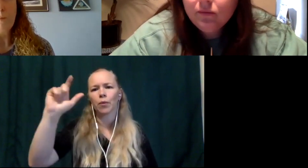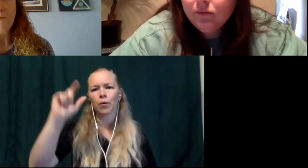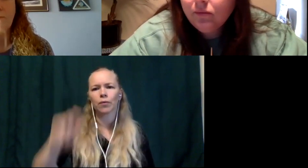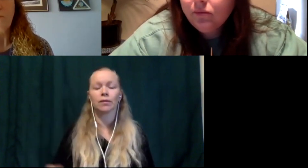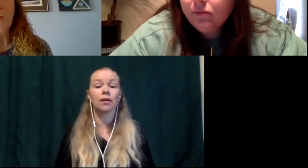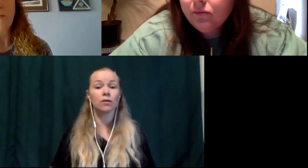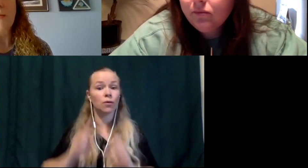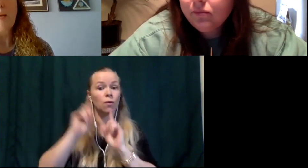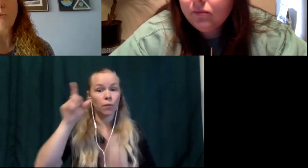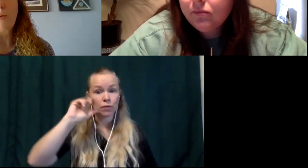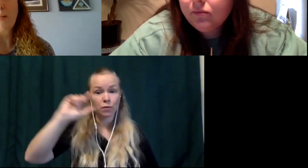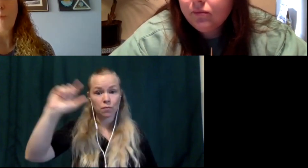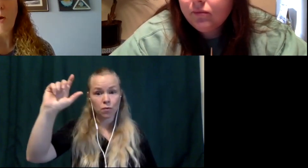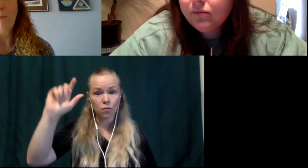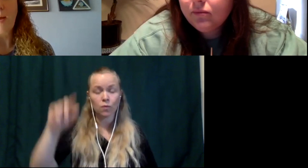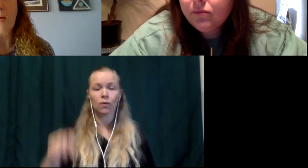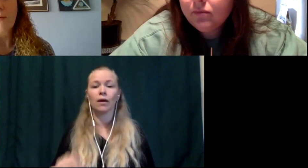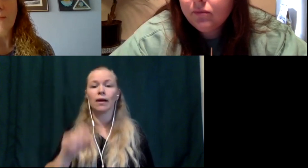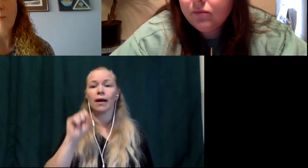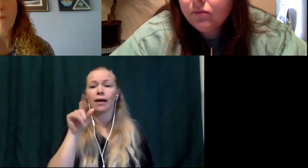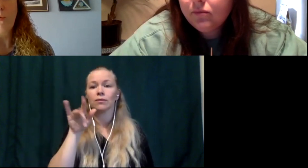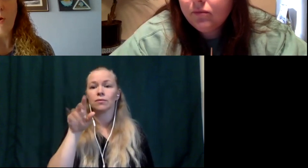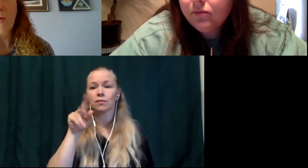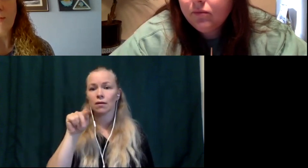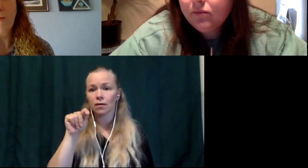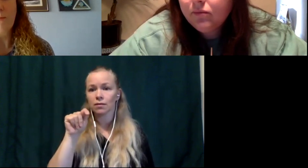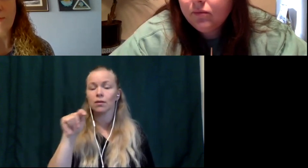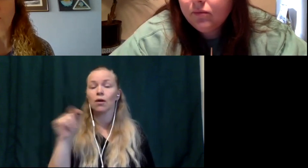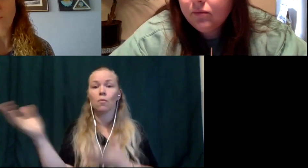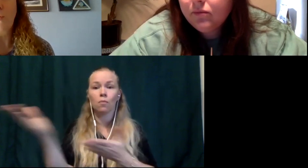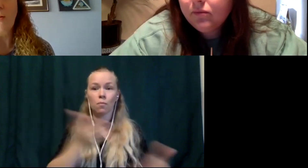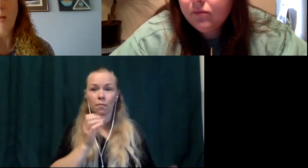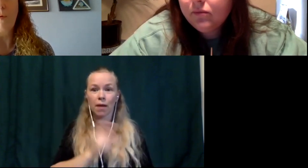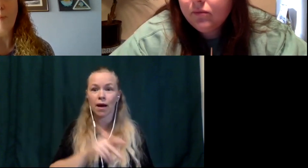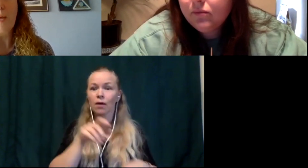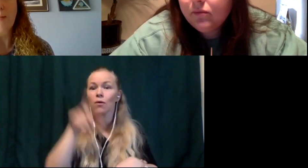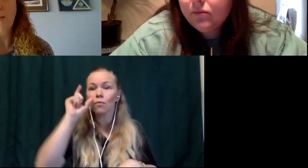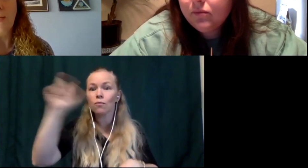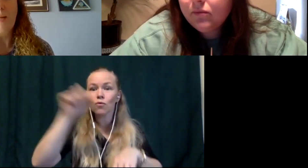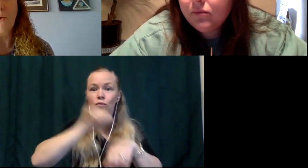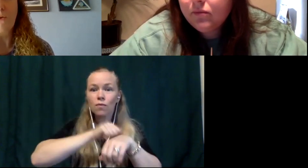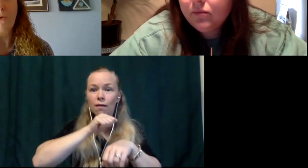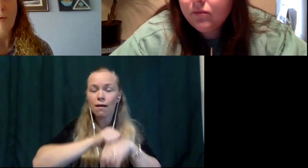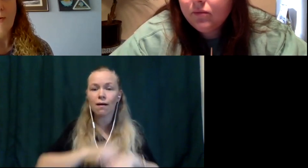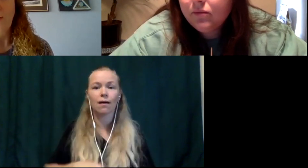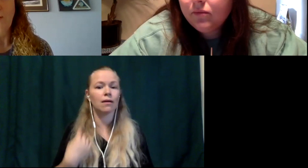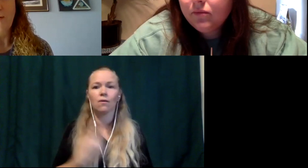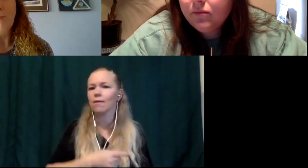moon, the astronauts brought back some of the moon rocks. And of course we had never been to any